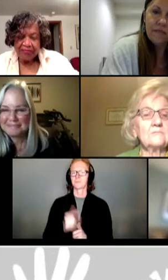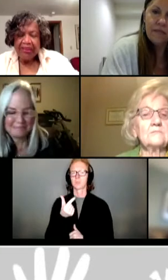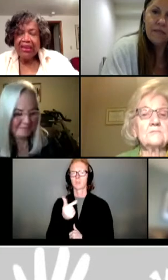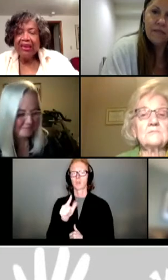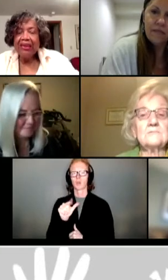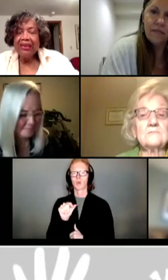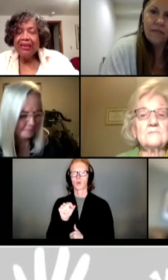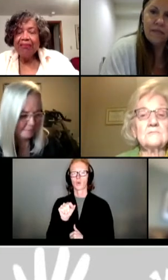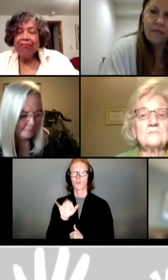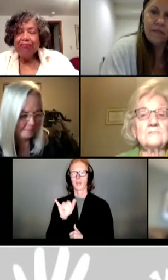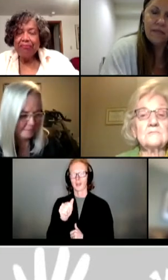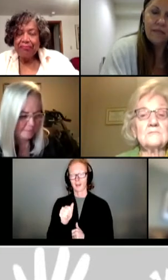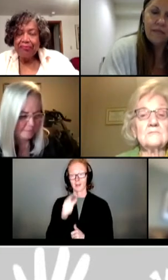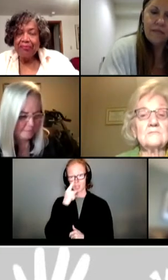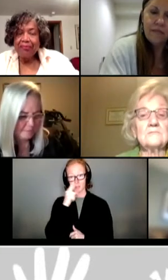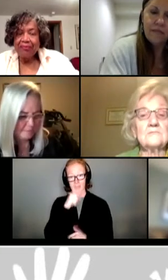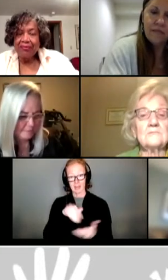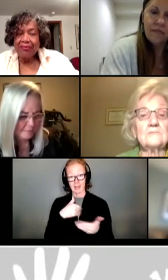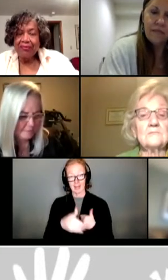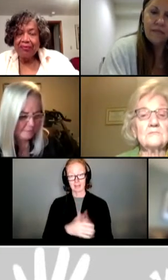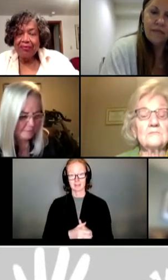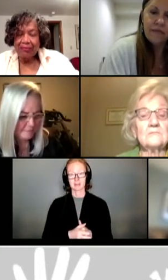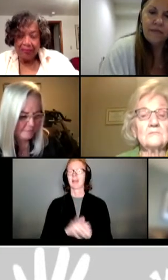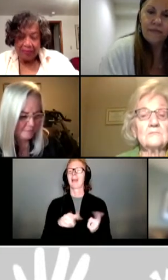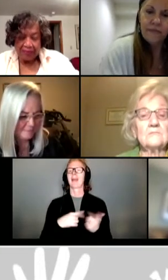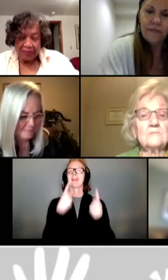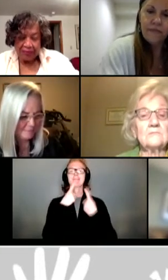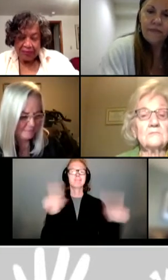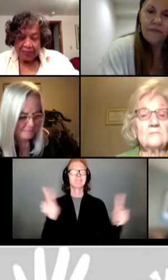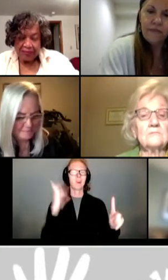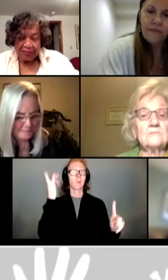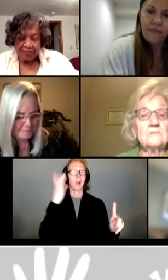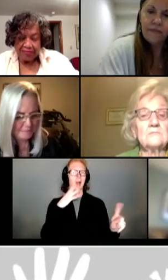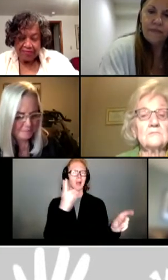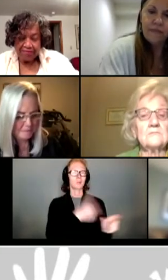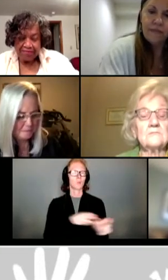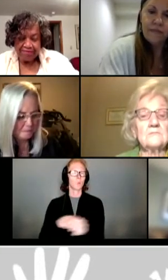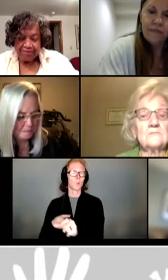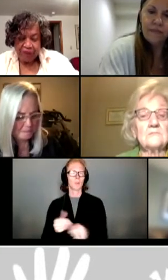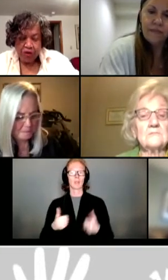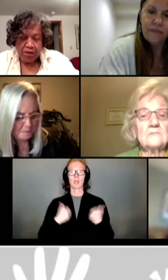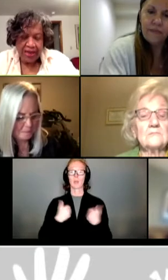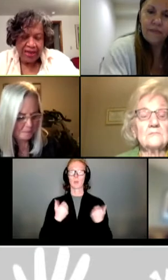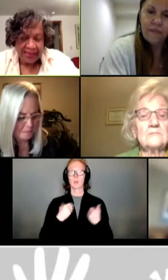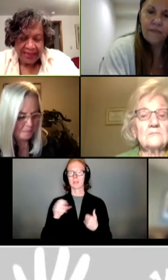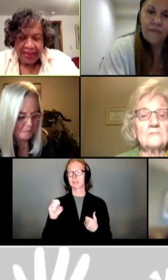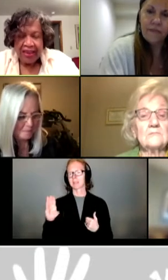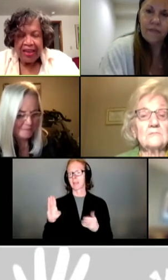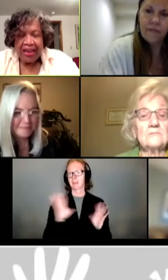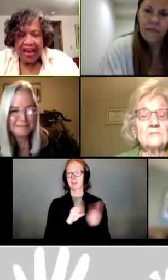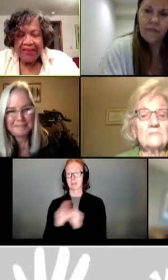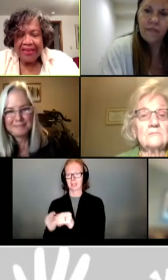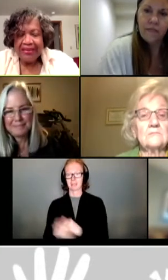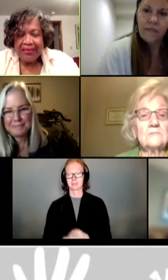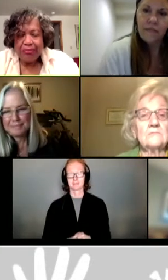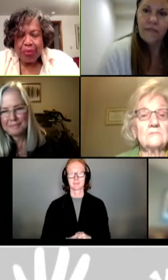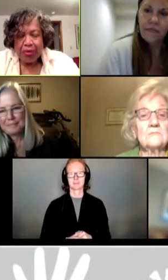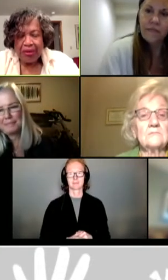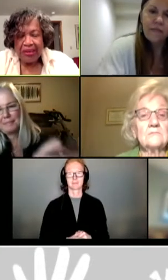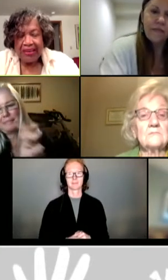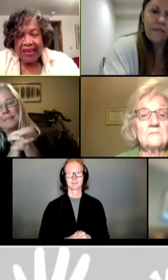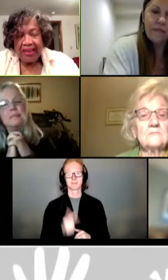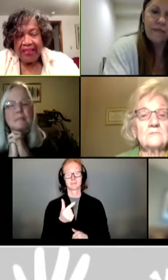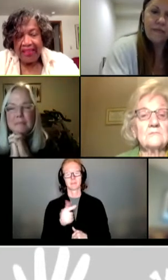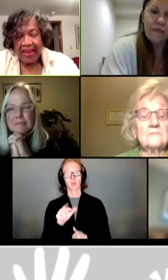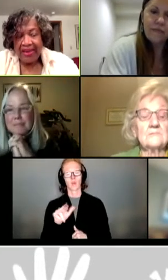you go next and tell everybody why folks should come to the youth subcommittees? All right. I think it's